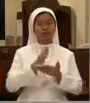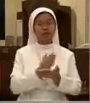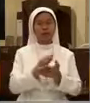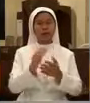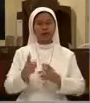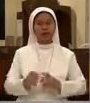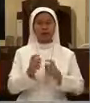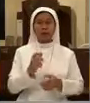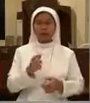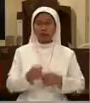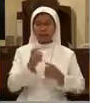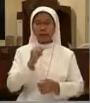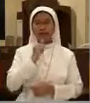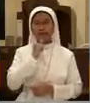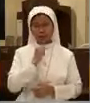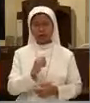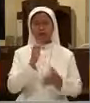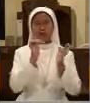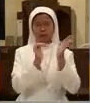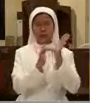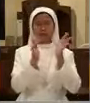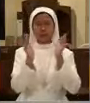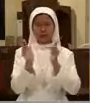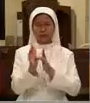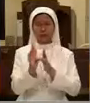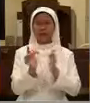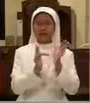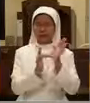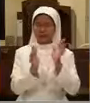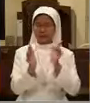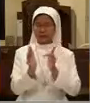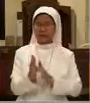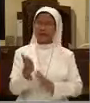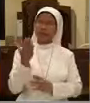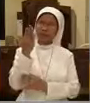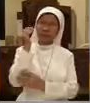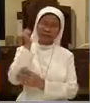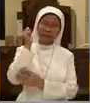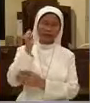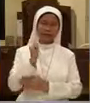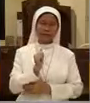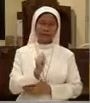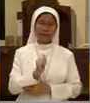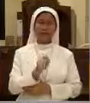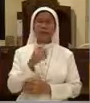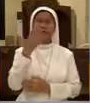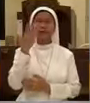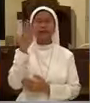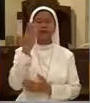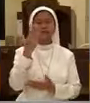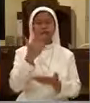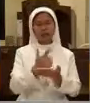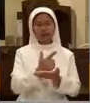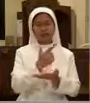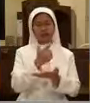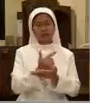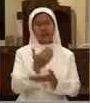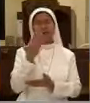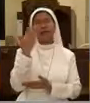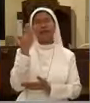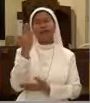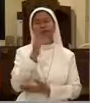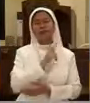is Jesus. Jesus himself. His gospel. His